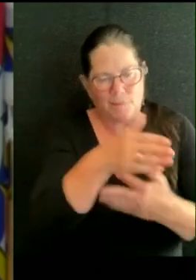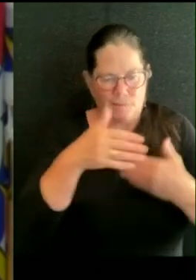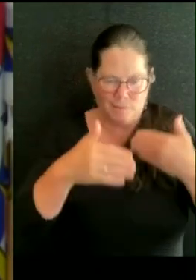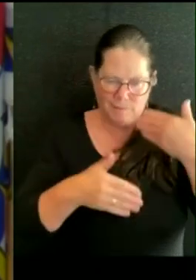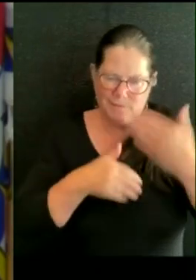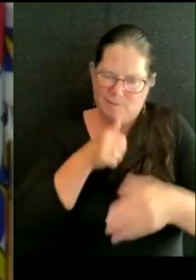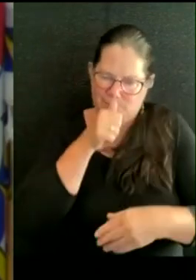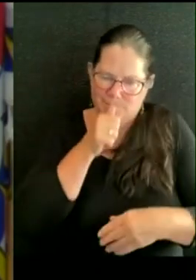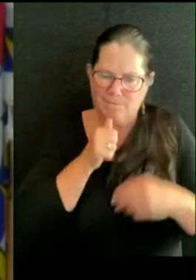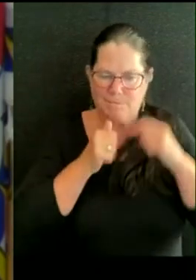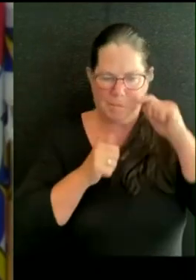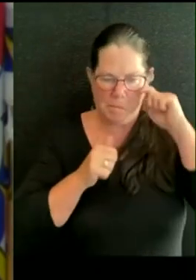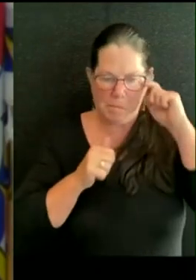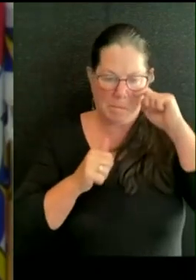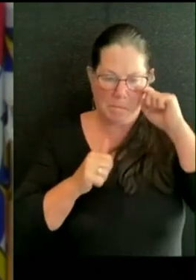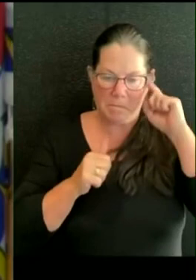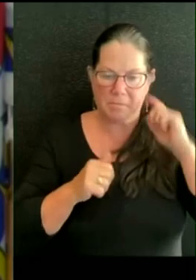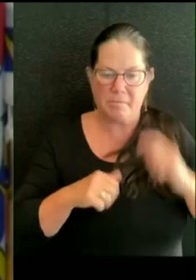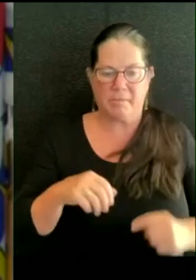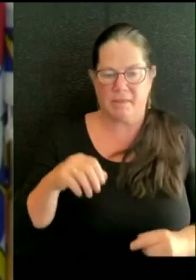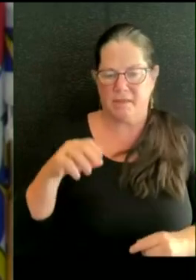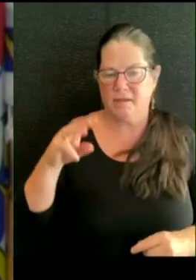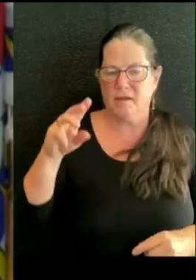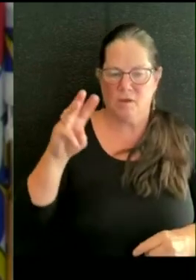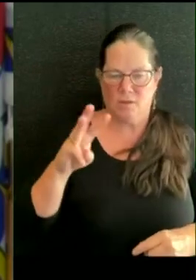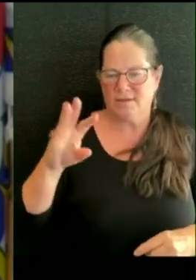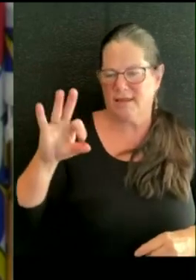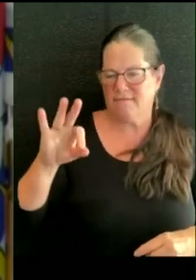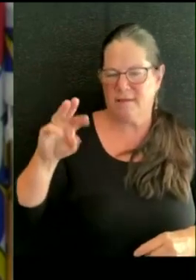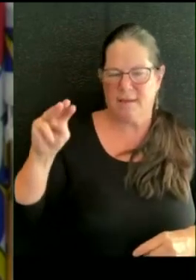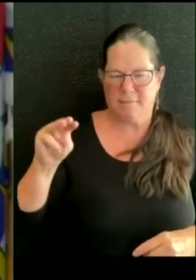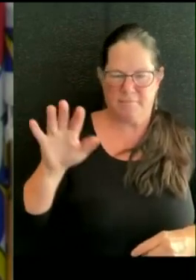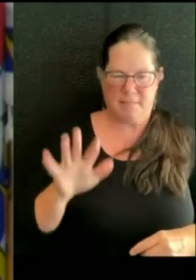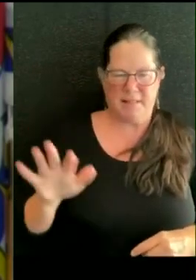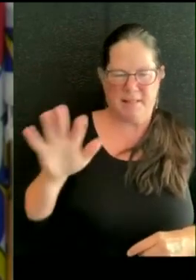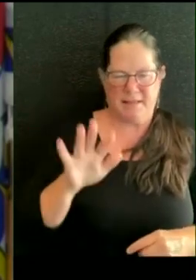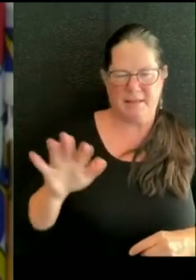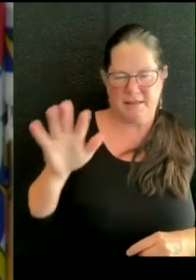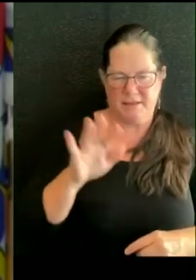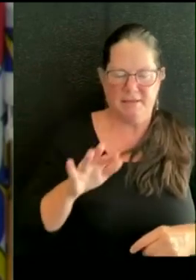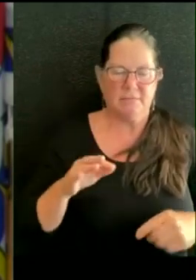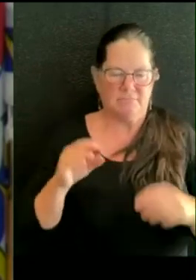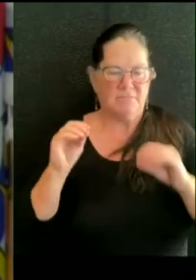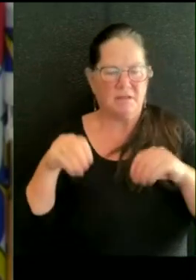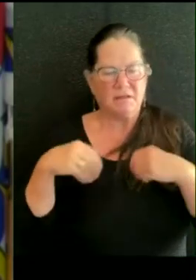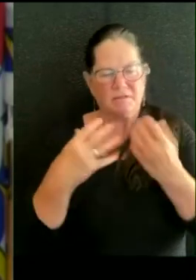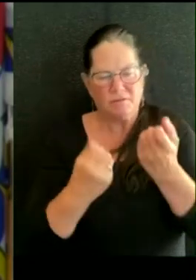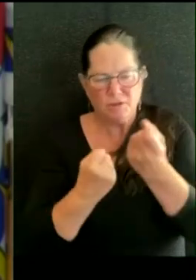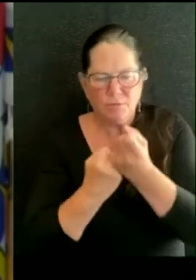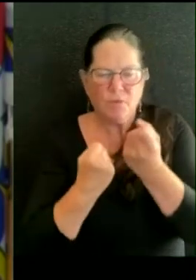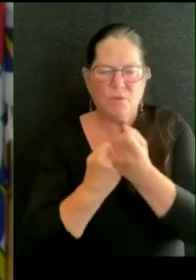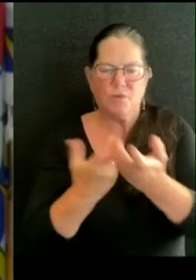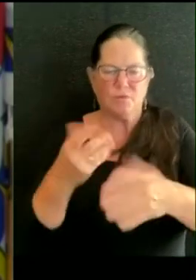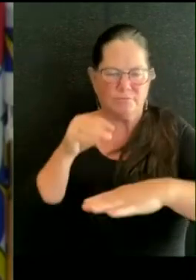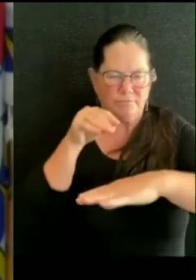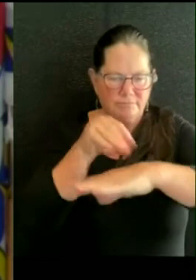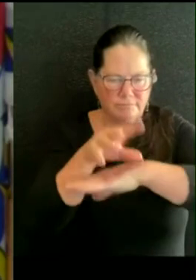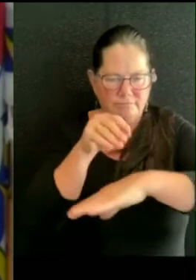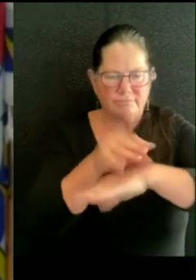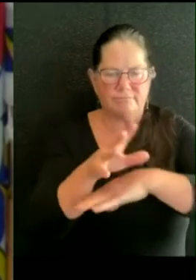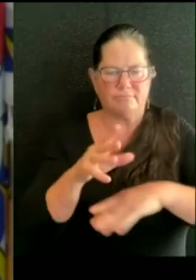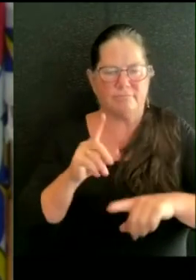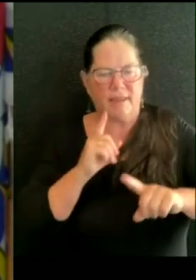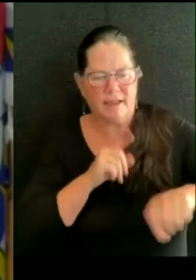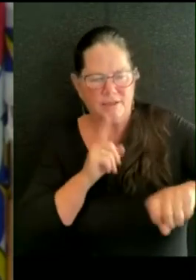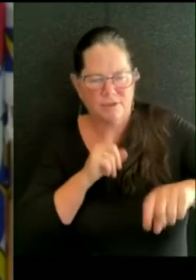residents will be able to seek supports, answers, and we will also be located near the